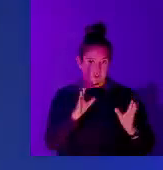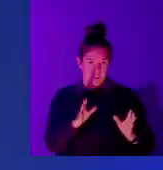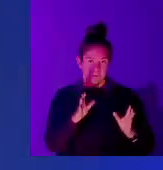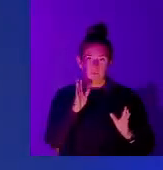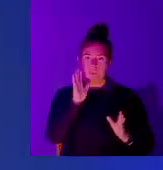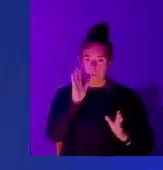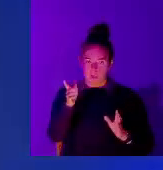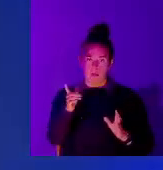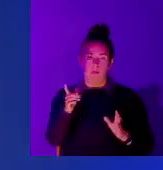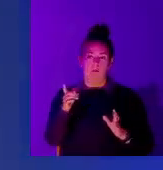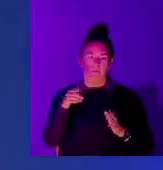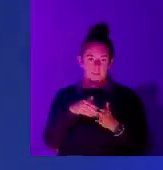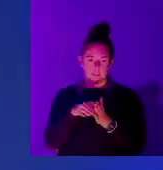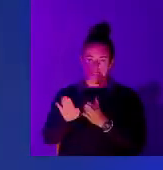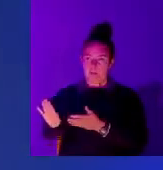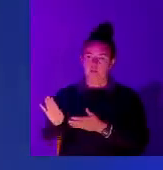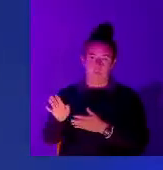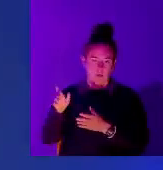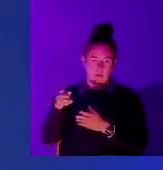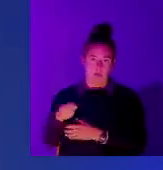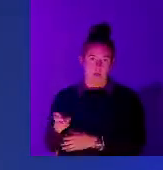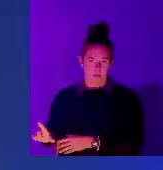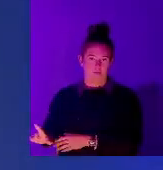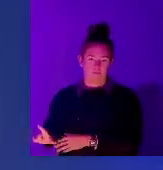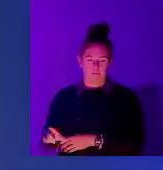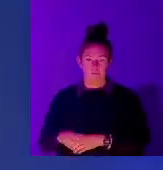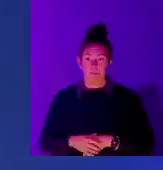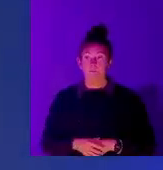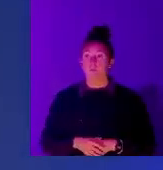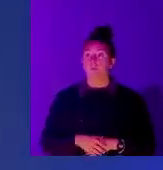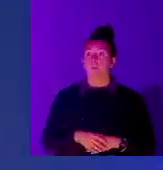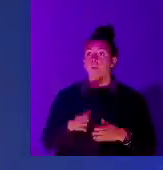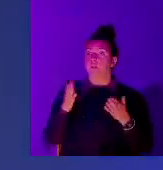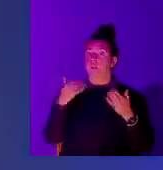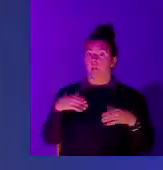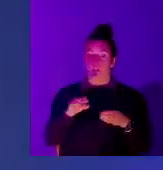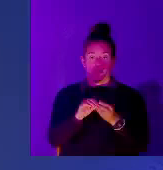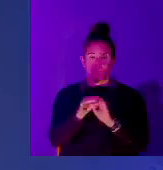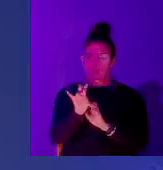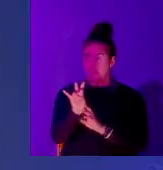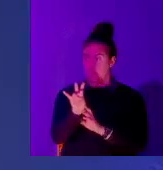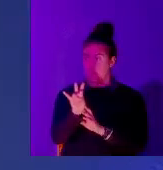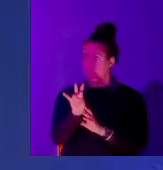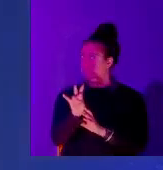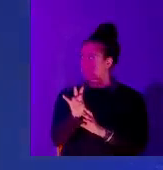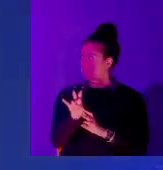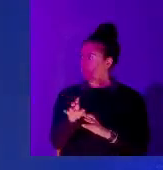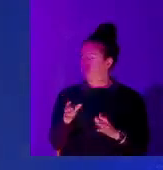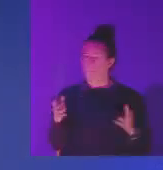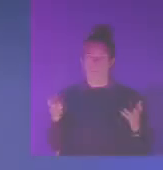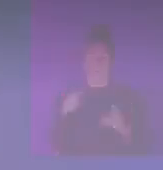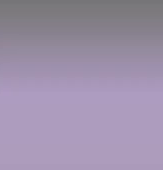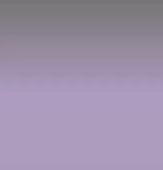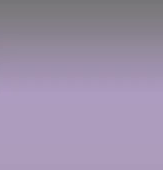Consideration number 7. What does it say about salvation?